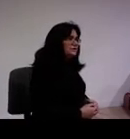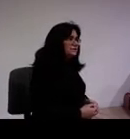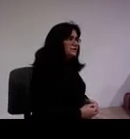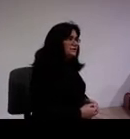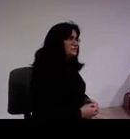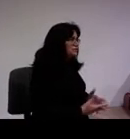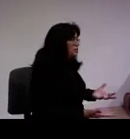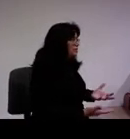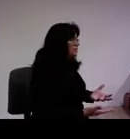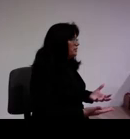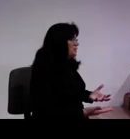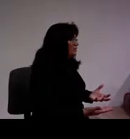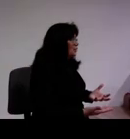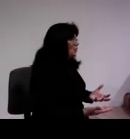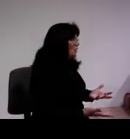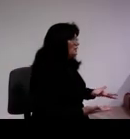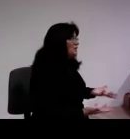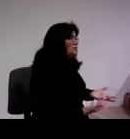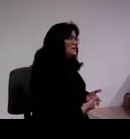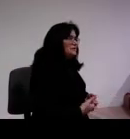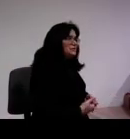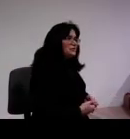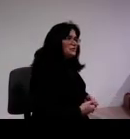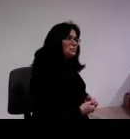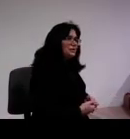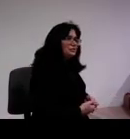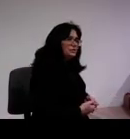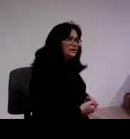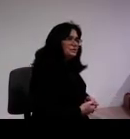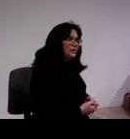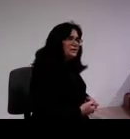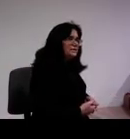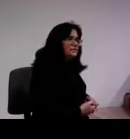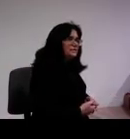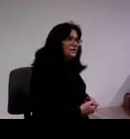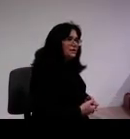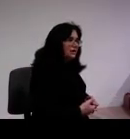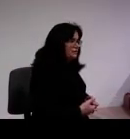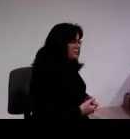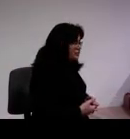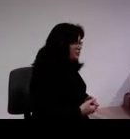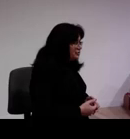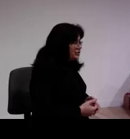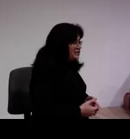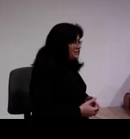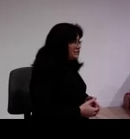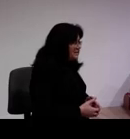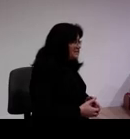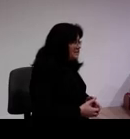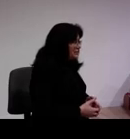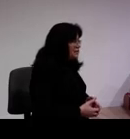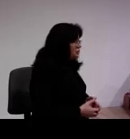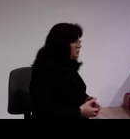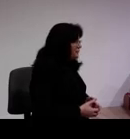genealogies. So one of the things which really underpins our anthropological knowledge is